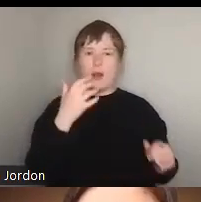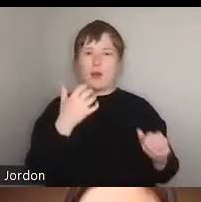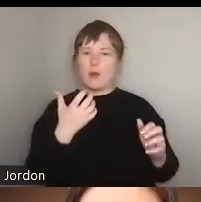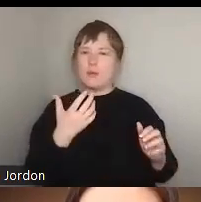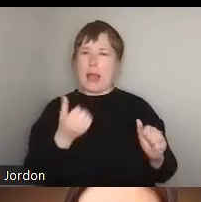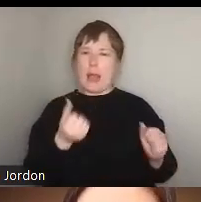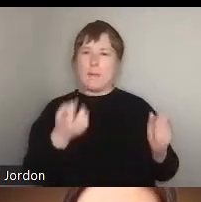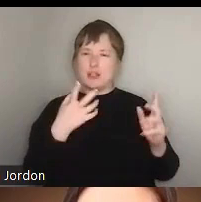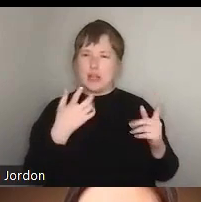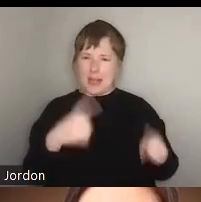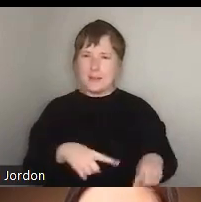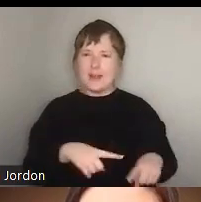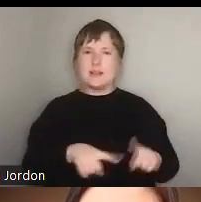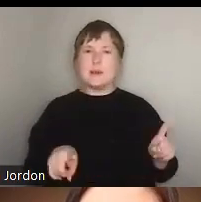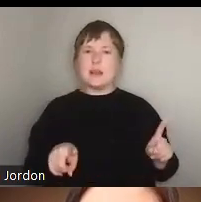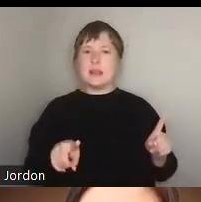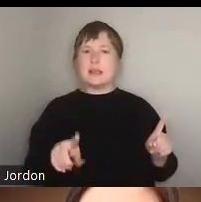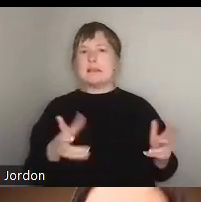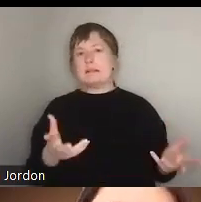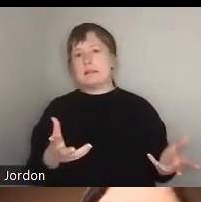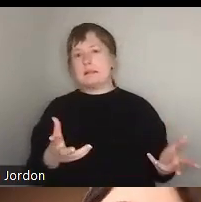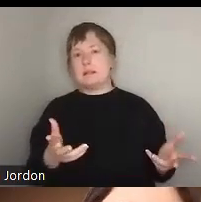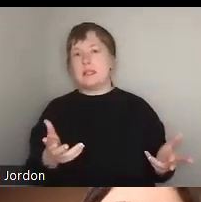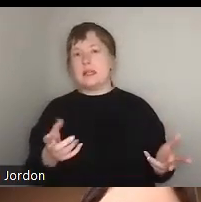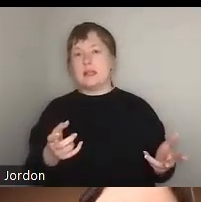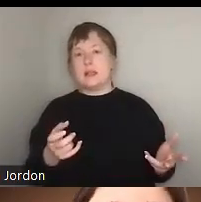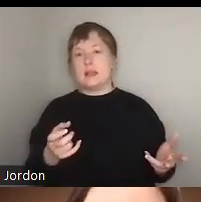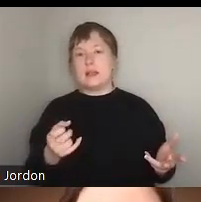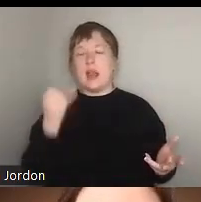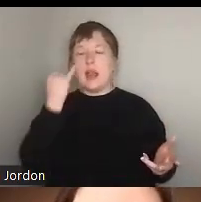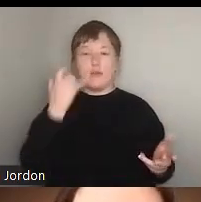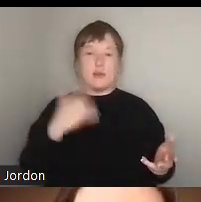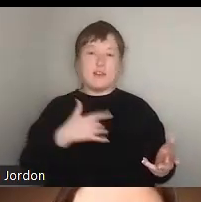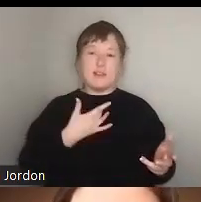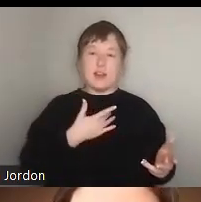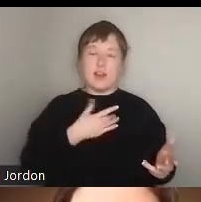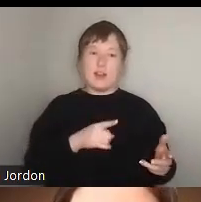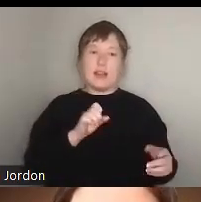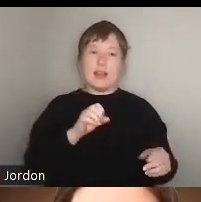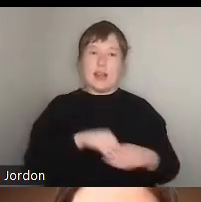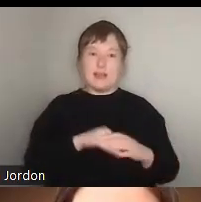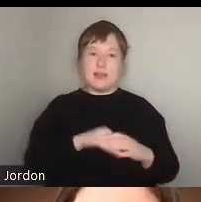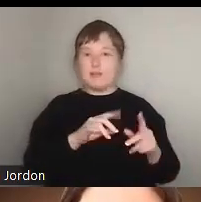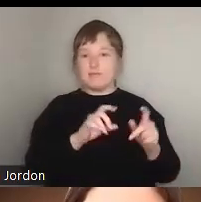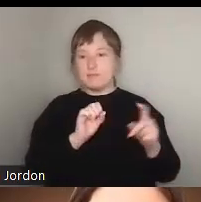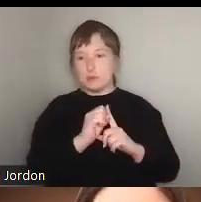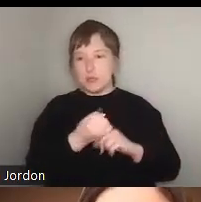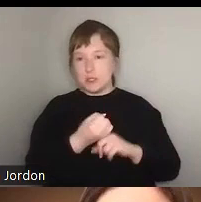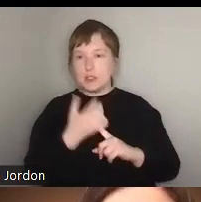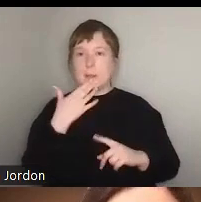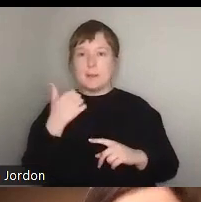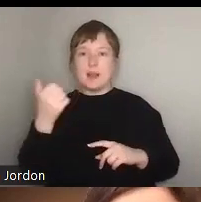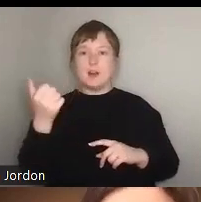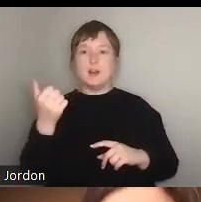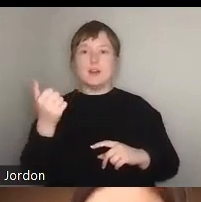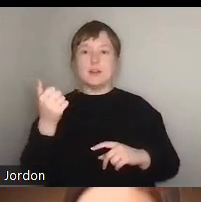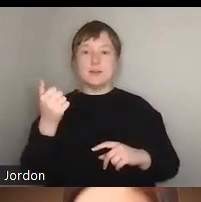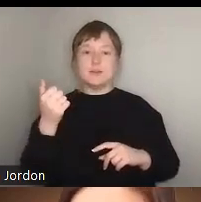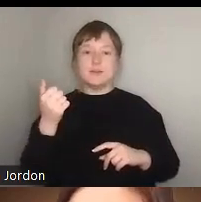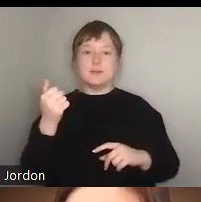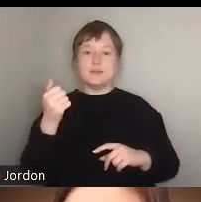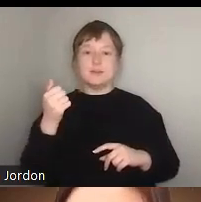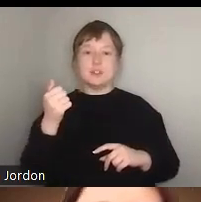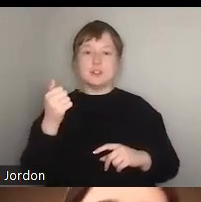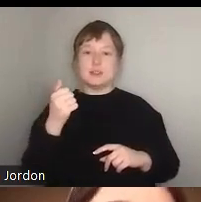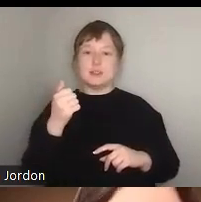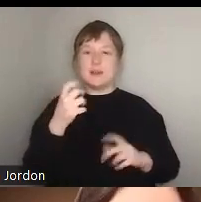but also if we feel somebody might be in that situation, it typically is better to sort of lean on that side of caution and not